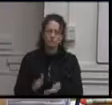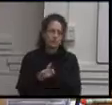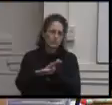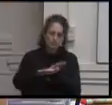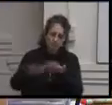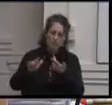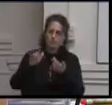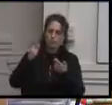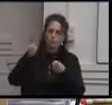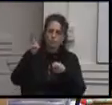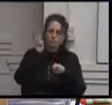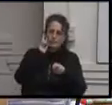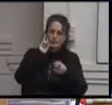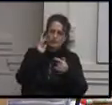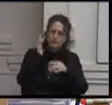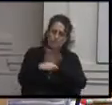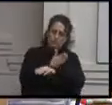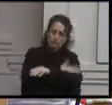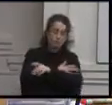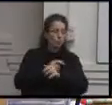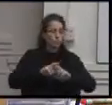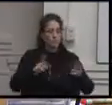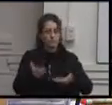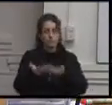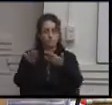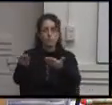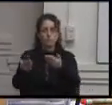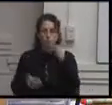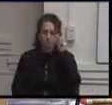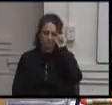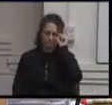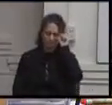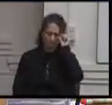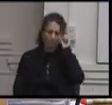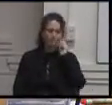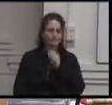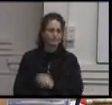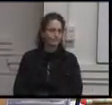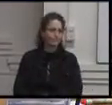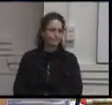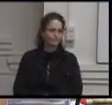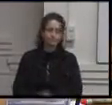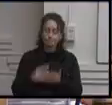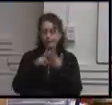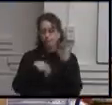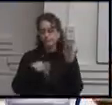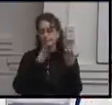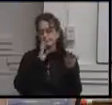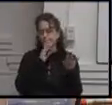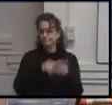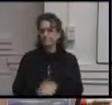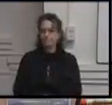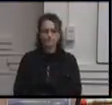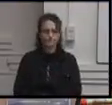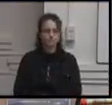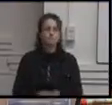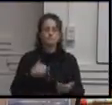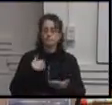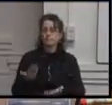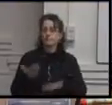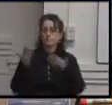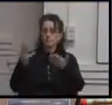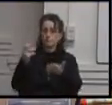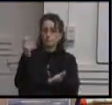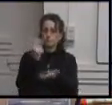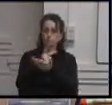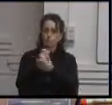hopefully we can see it moving forward some more. We're ready for motion. It should, I guess I'll read the whole motion. I move to approve the